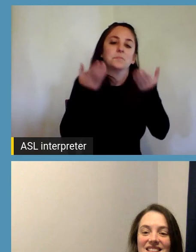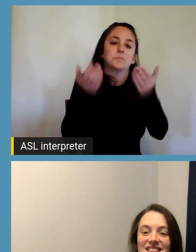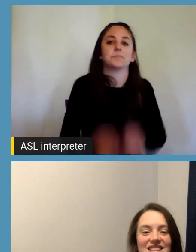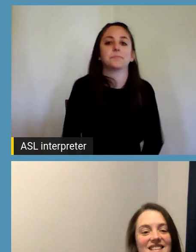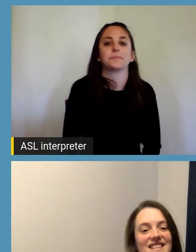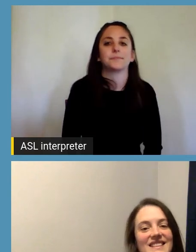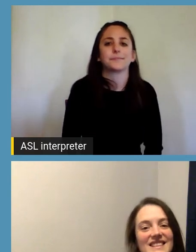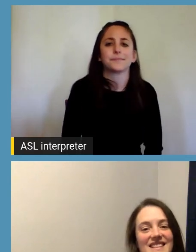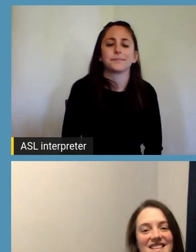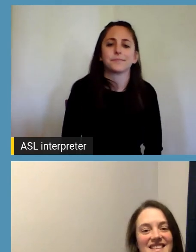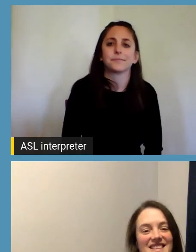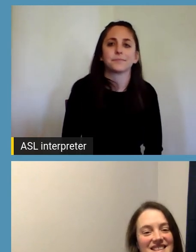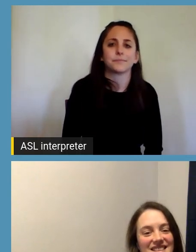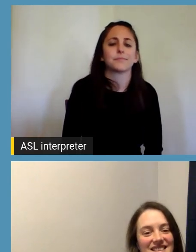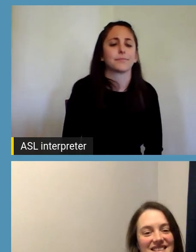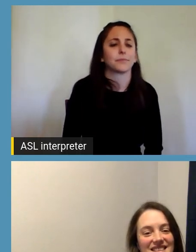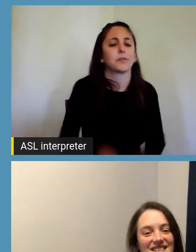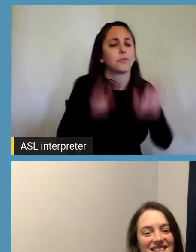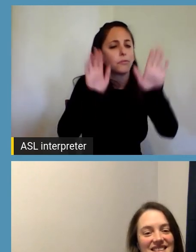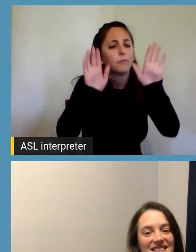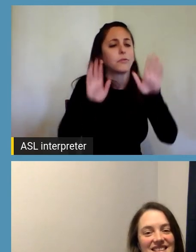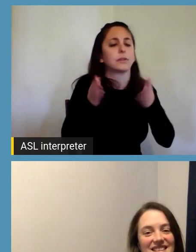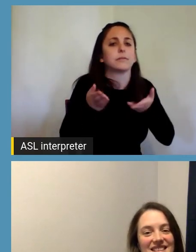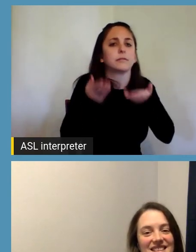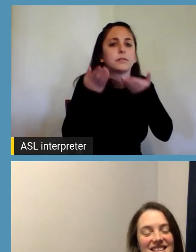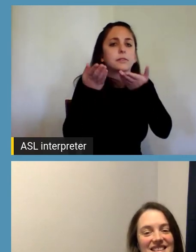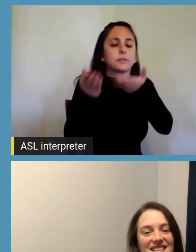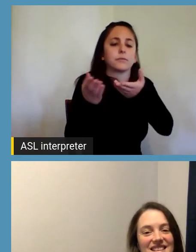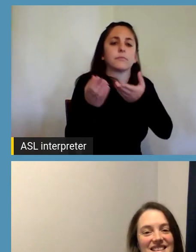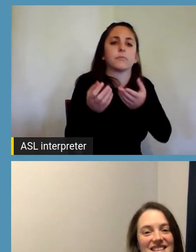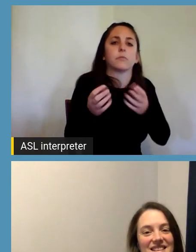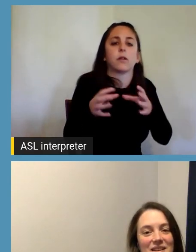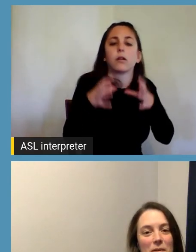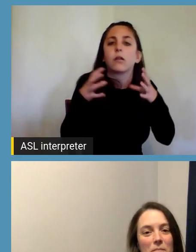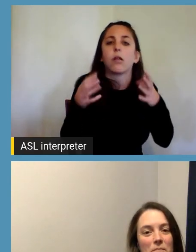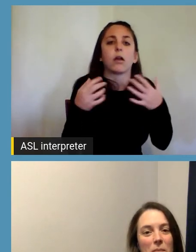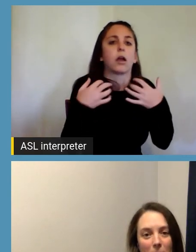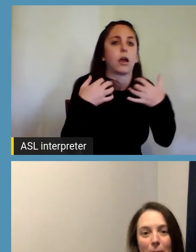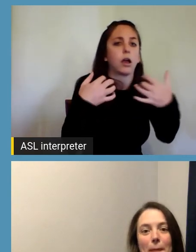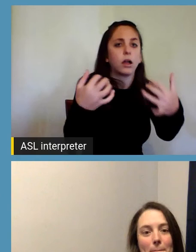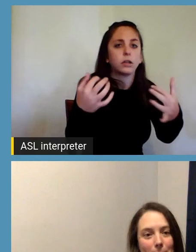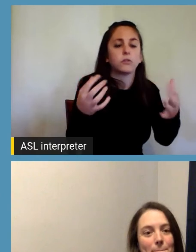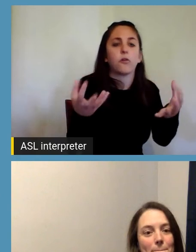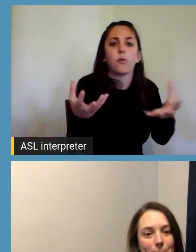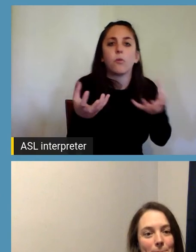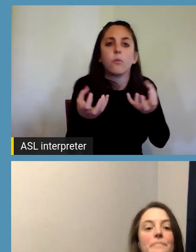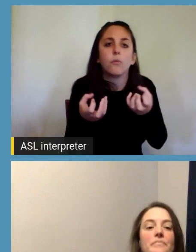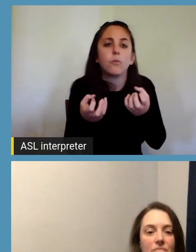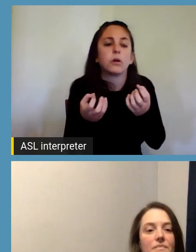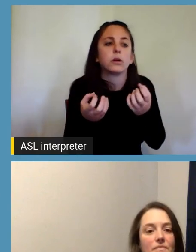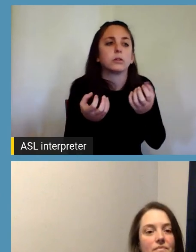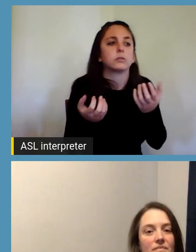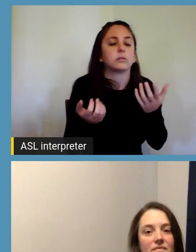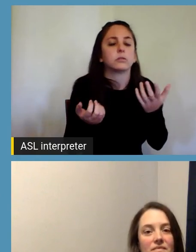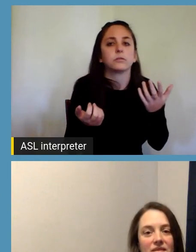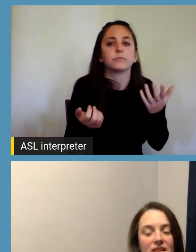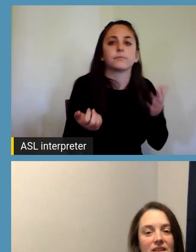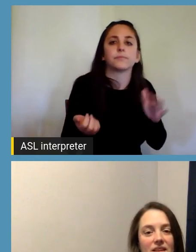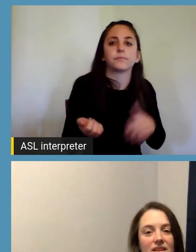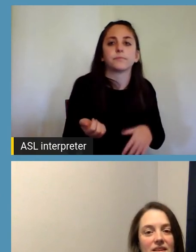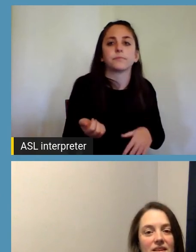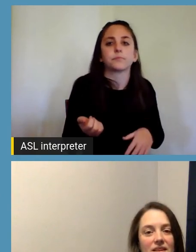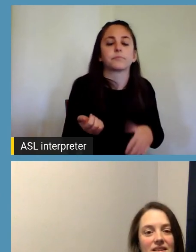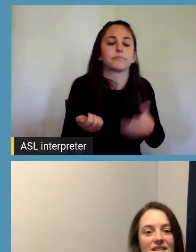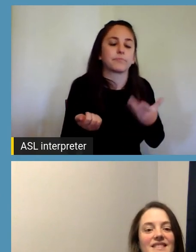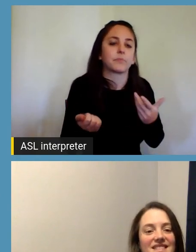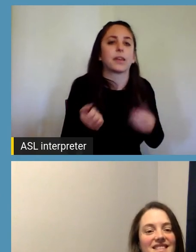These are fabulous suggestions. And I think a lot of our viewers are in this boat where they have either no or limited resources. So it's good to know that these things are